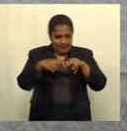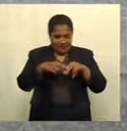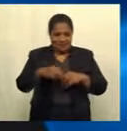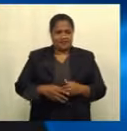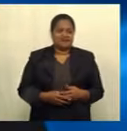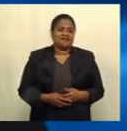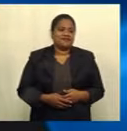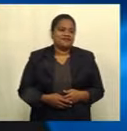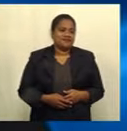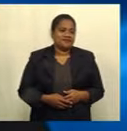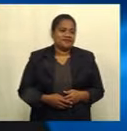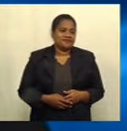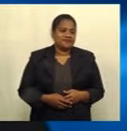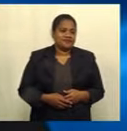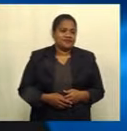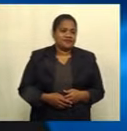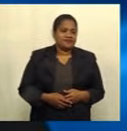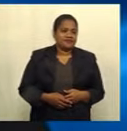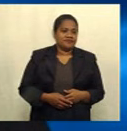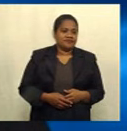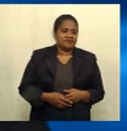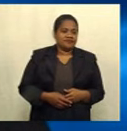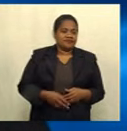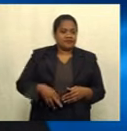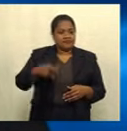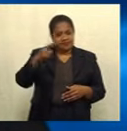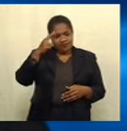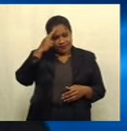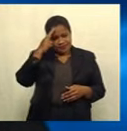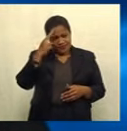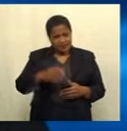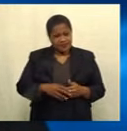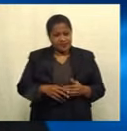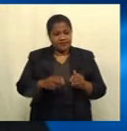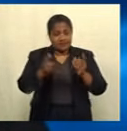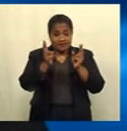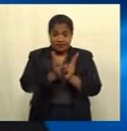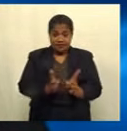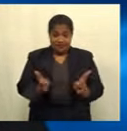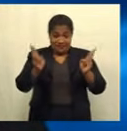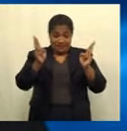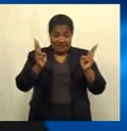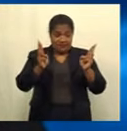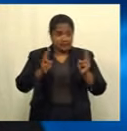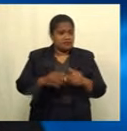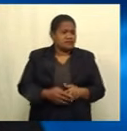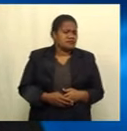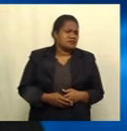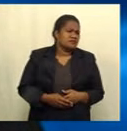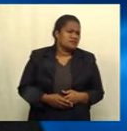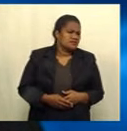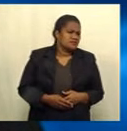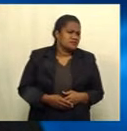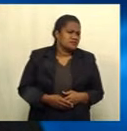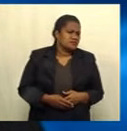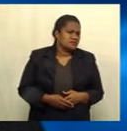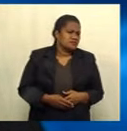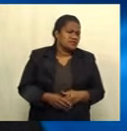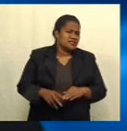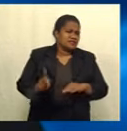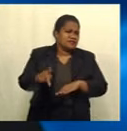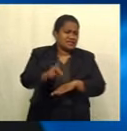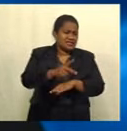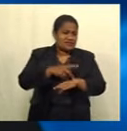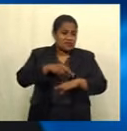But the recent UN Economic Social Commission for Asia Pacific report pointed out that the Pacific sub-region